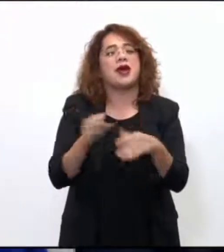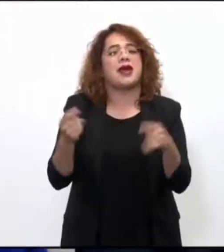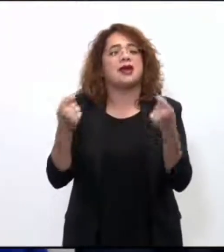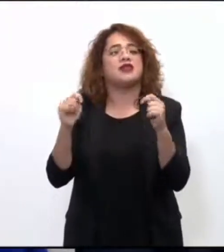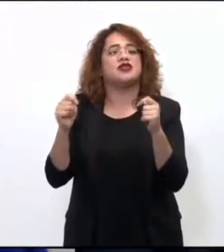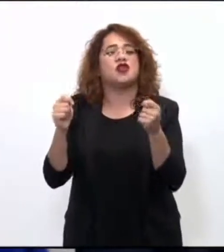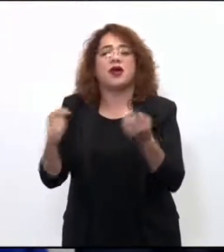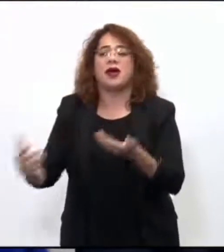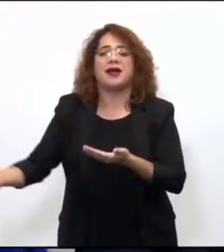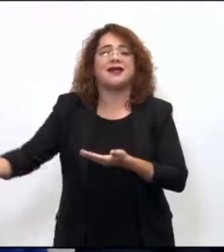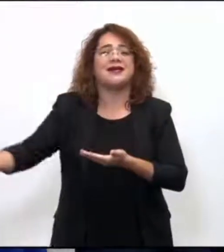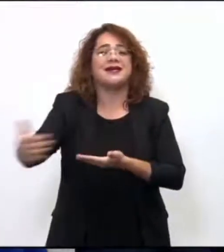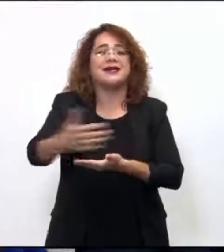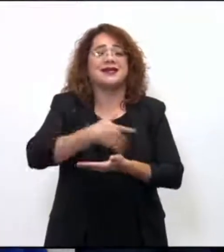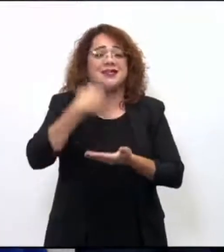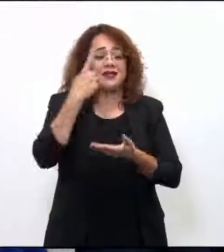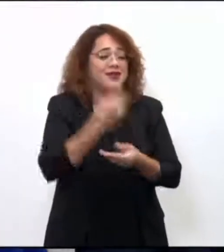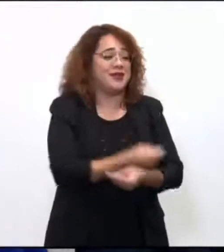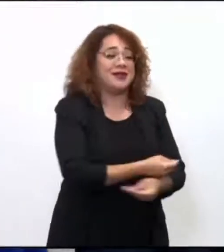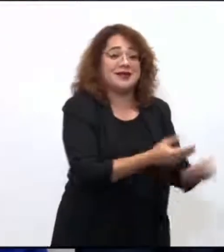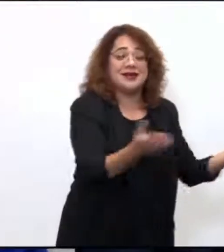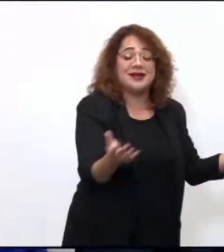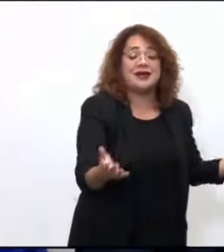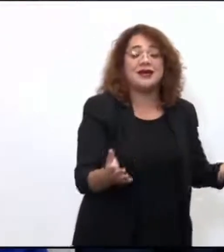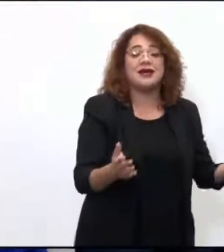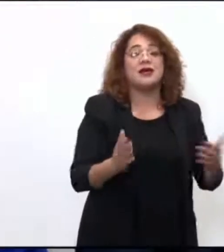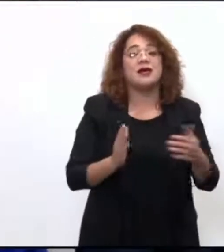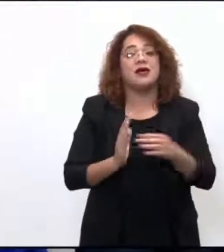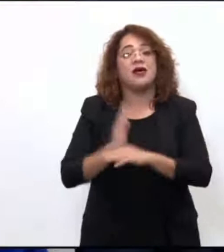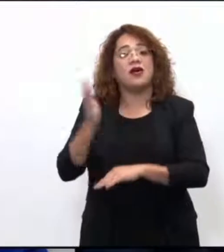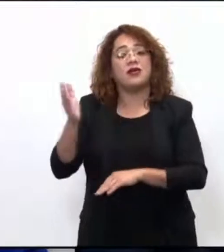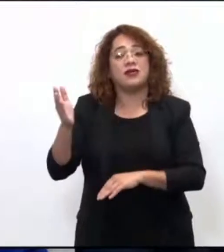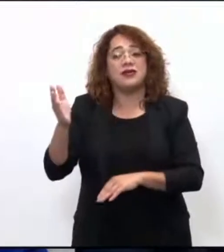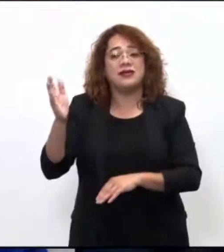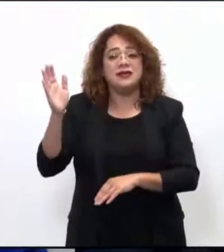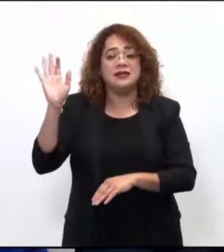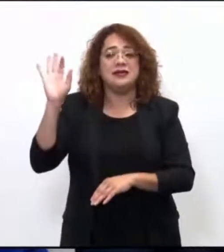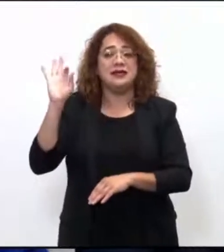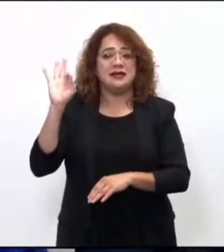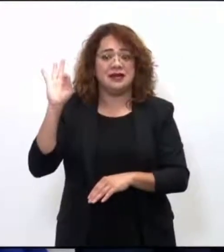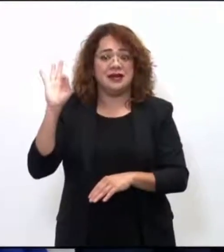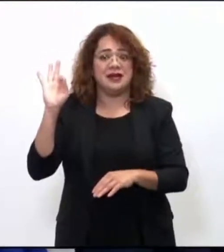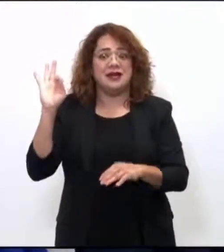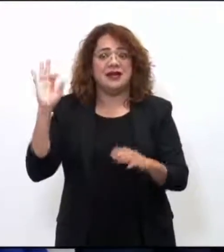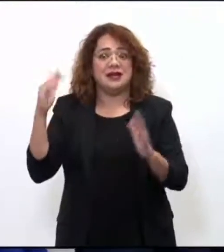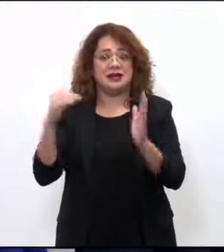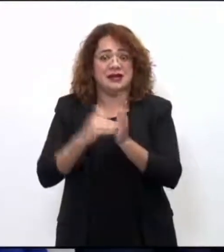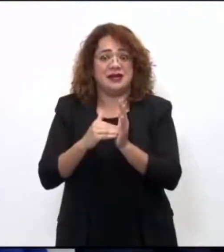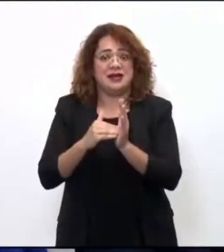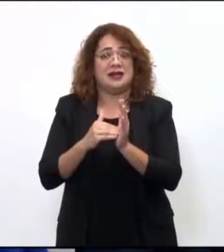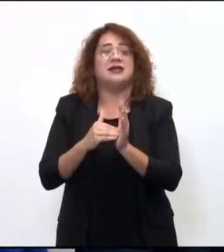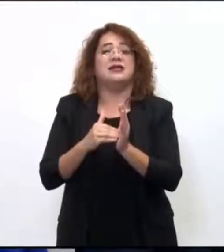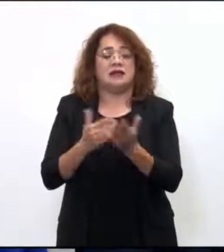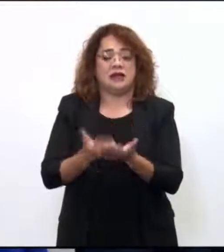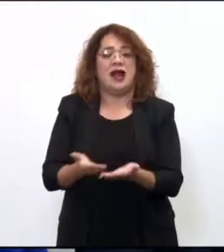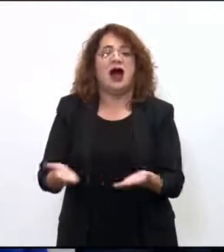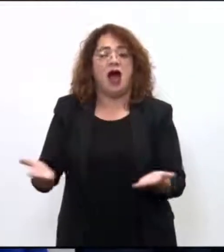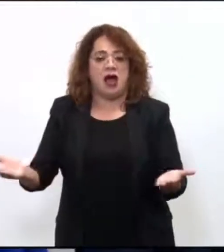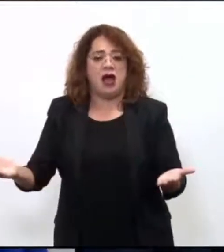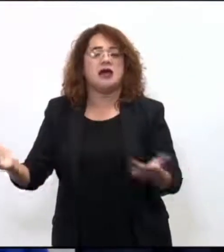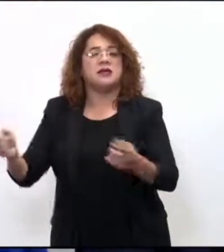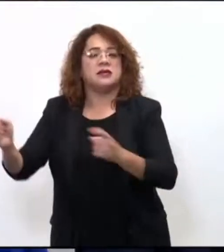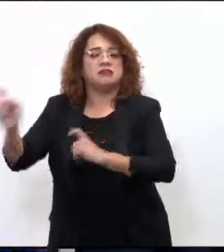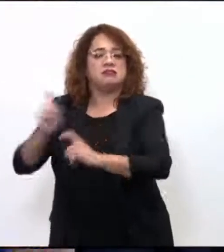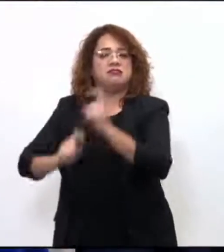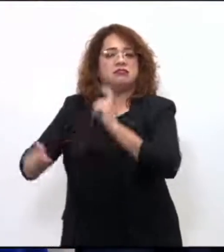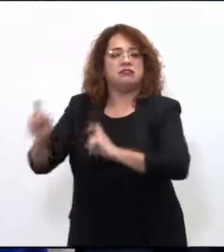had over 9,000 items donated, which is amazing. Not only right now, from what I understand, are the